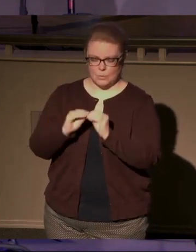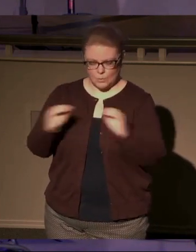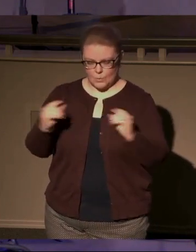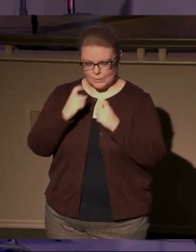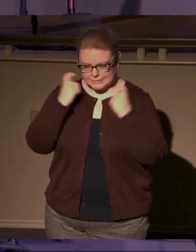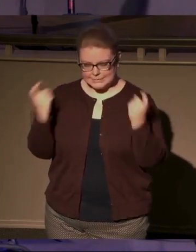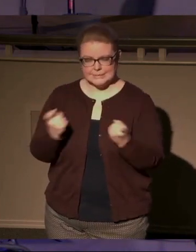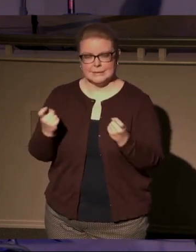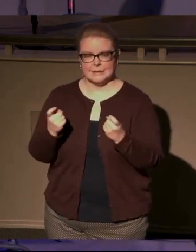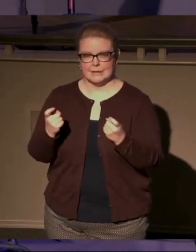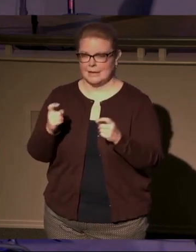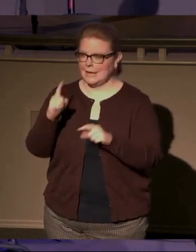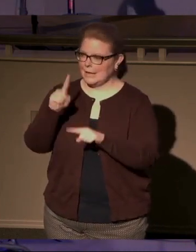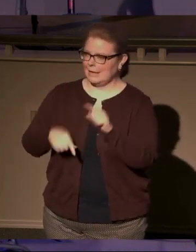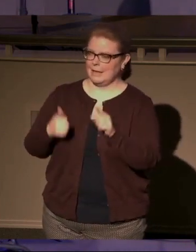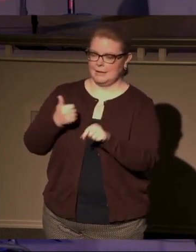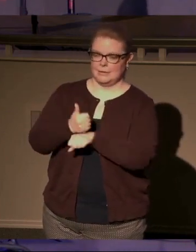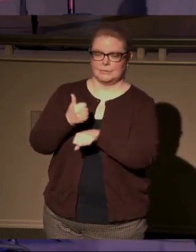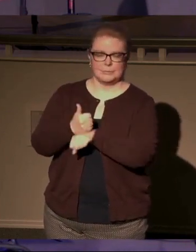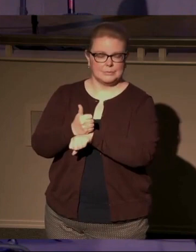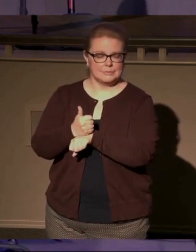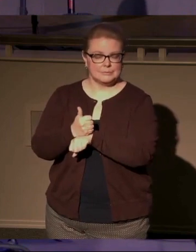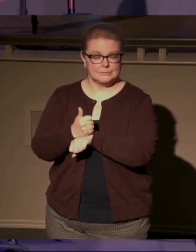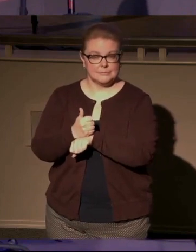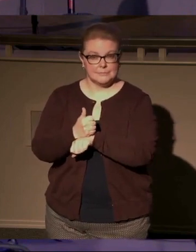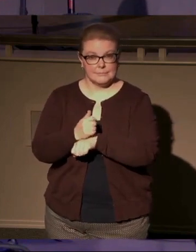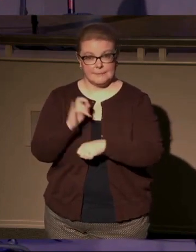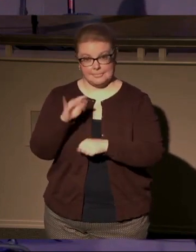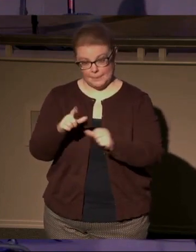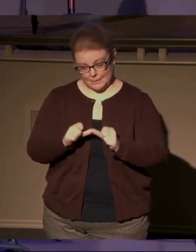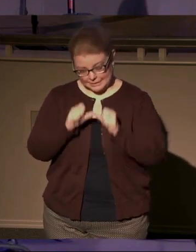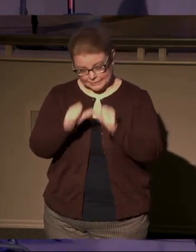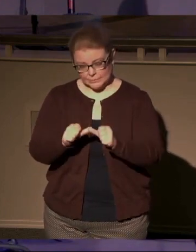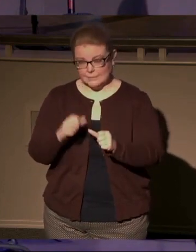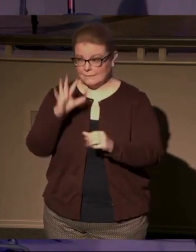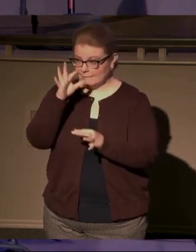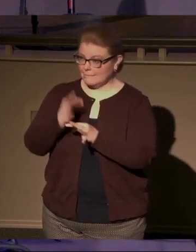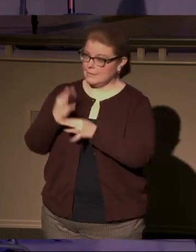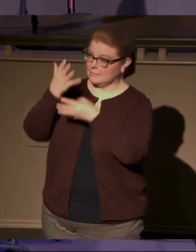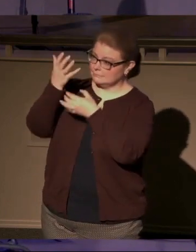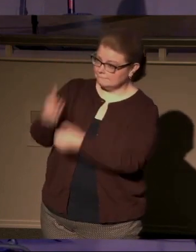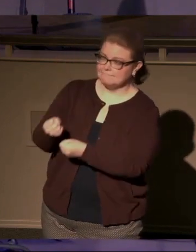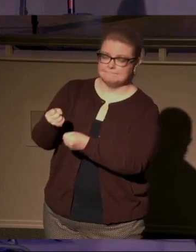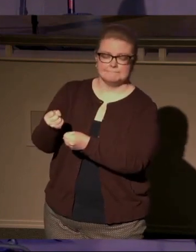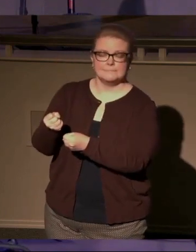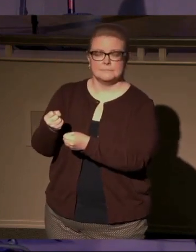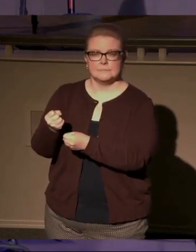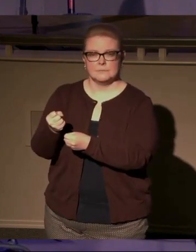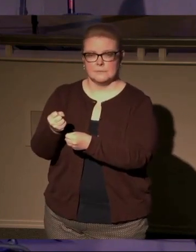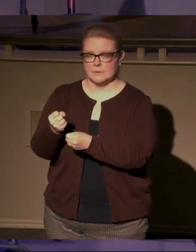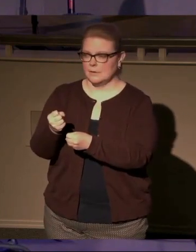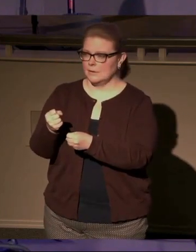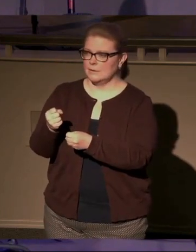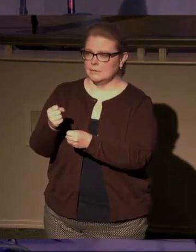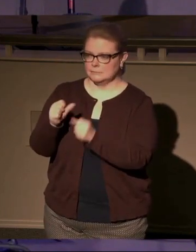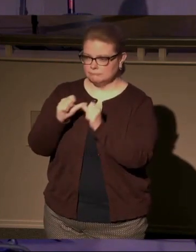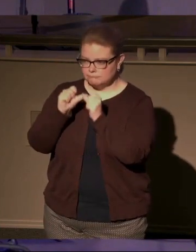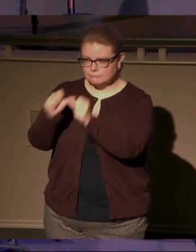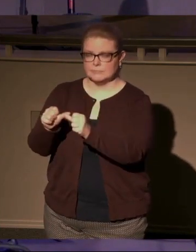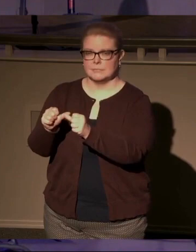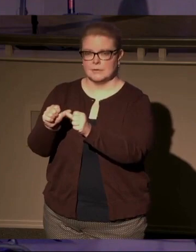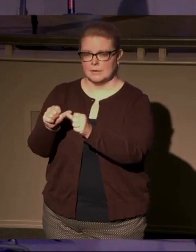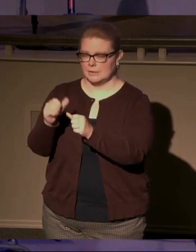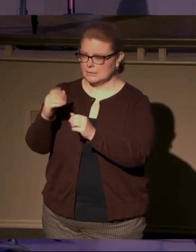from accusation. If you continue to hold your faith established and firm, not moved from the